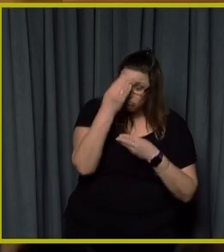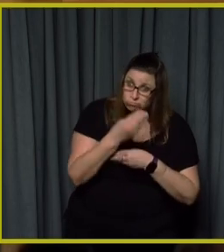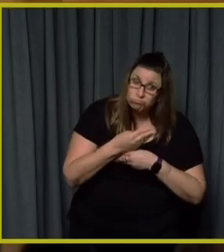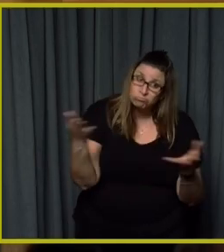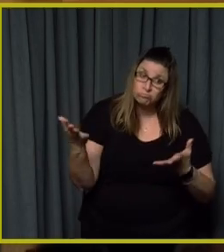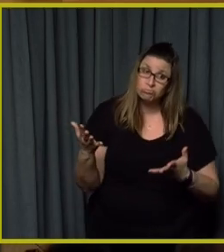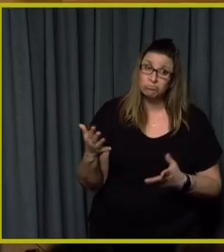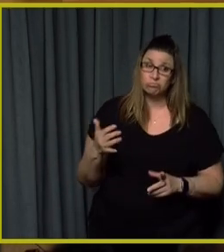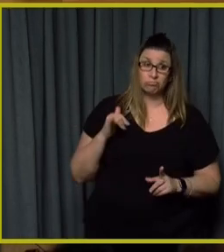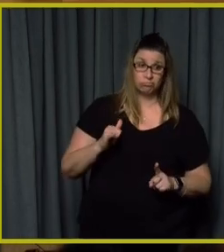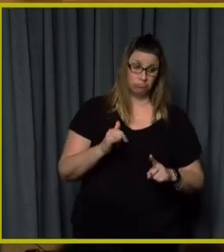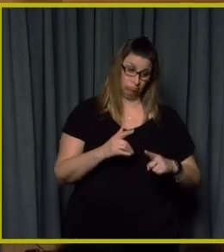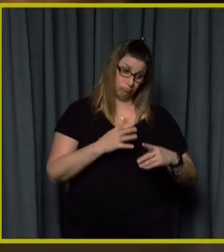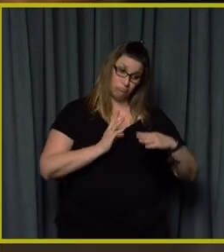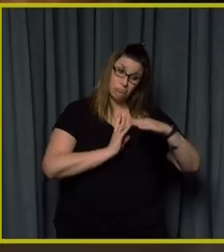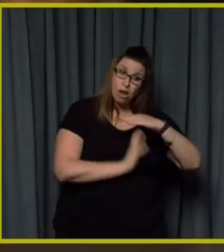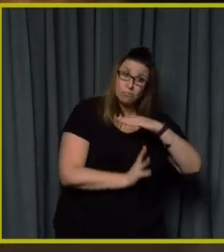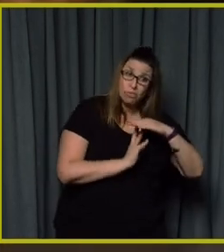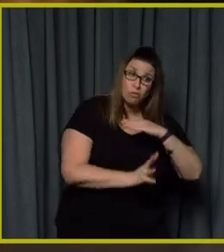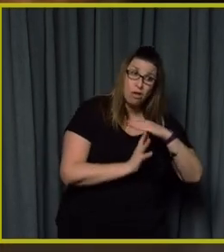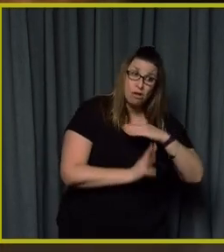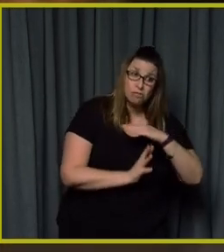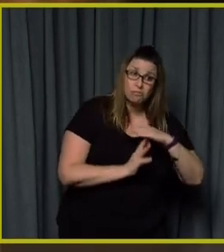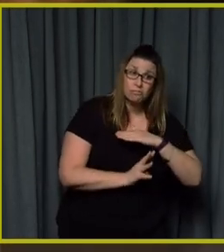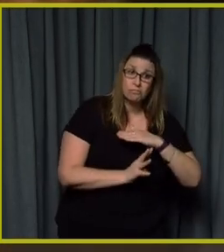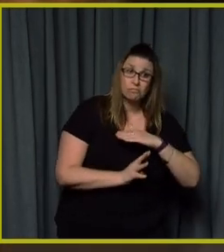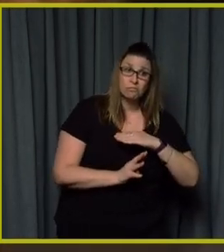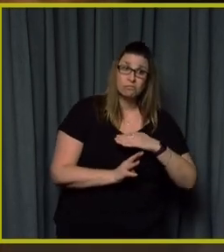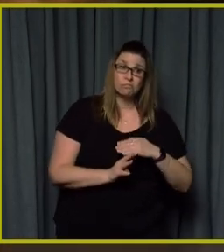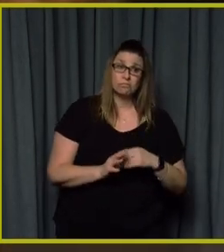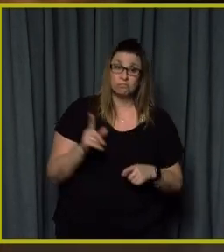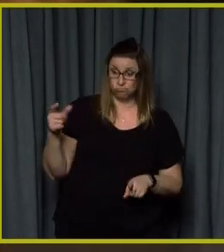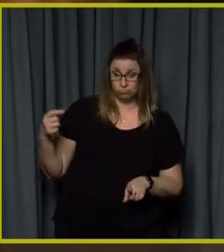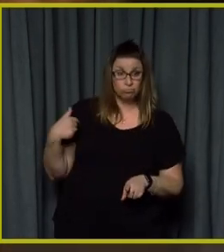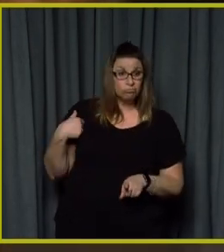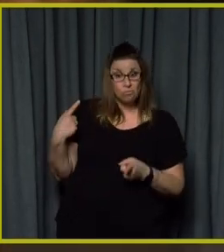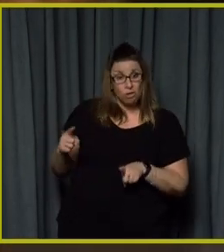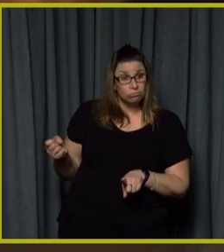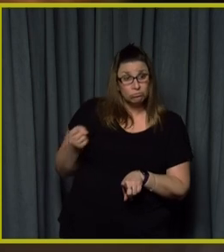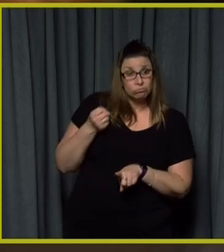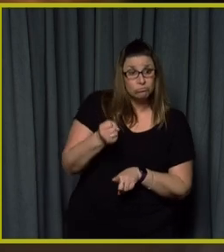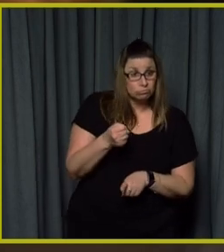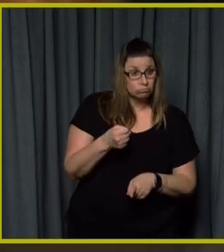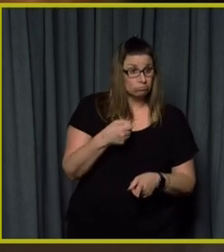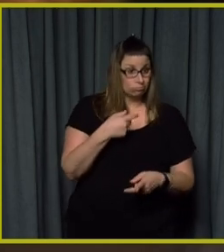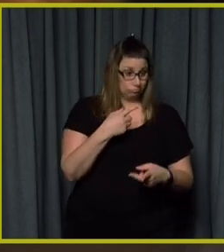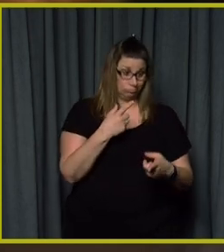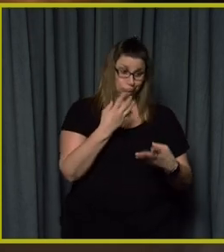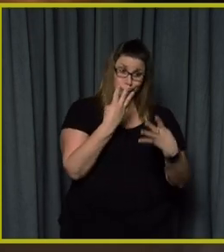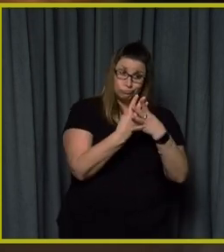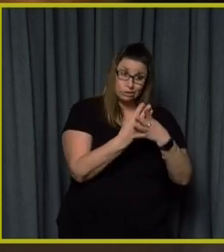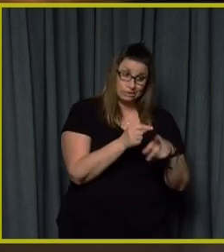go through in detention centers. En el centro de detención cuando estábamos todos los inmigrantes